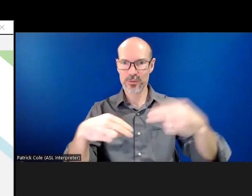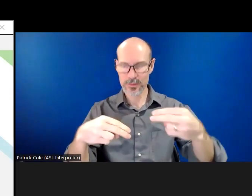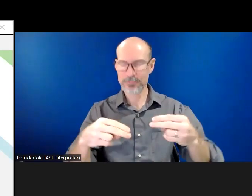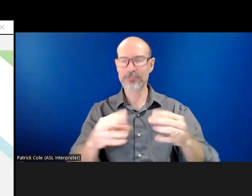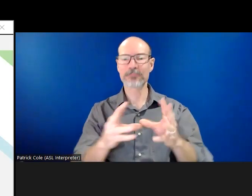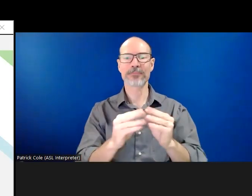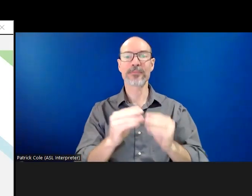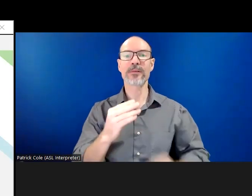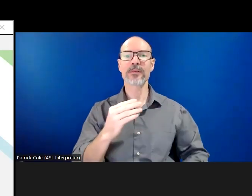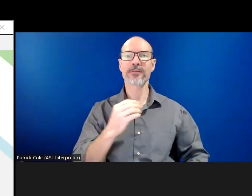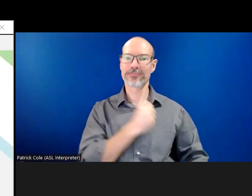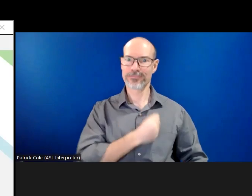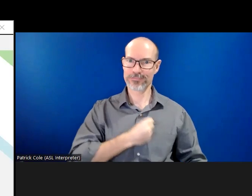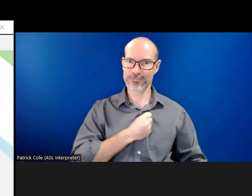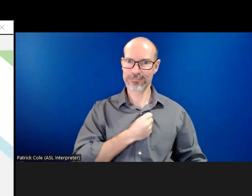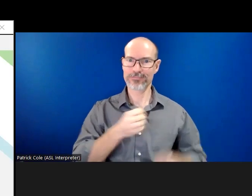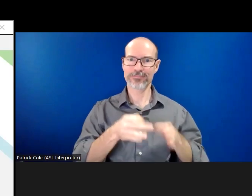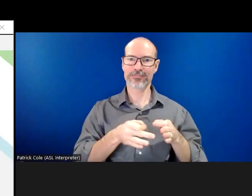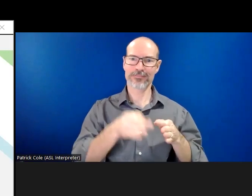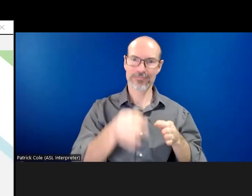Sorry for the delay.